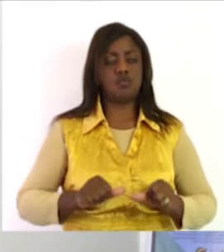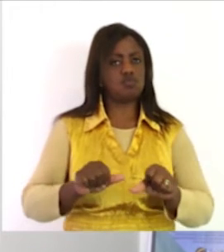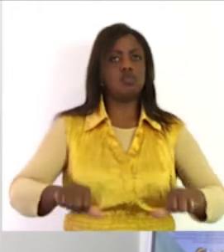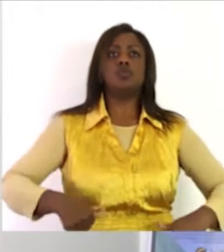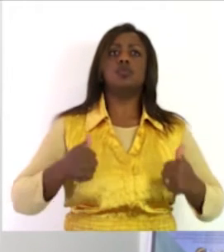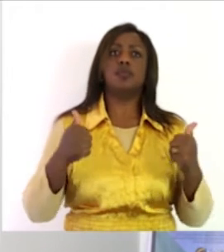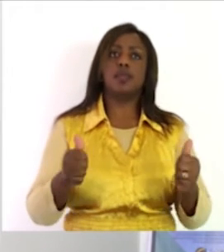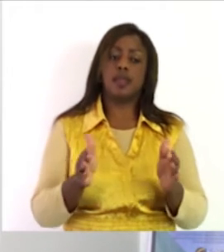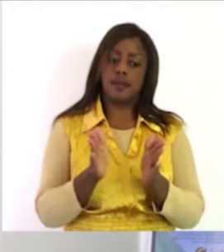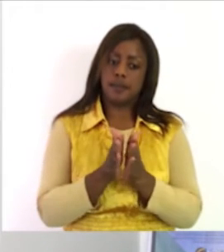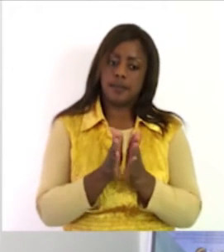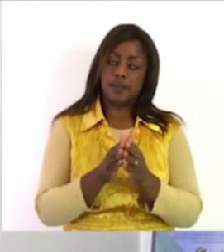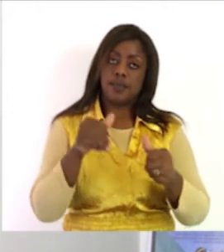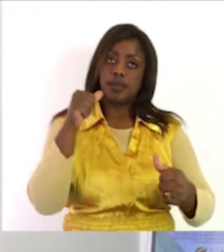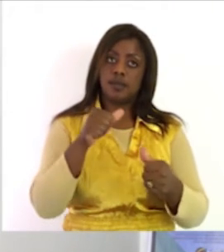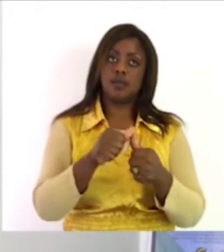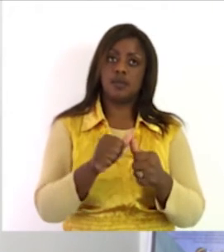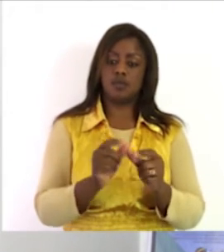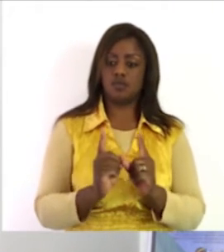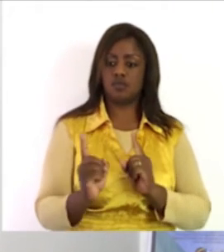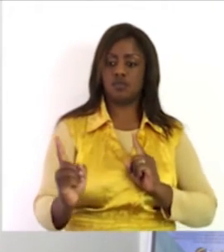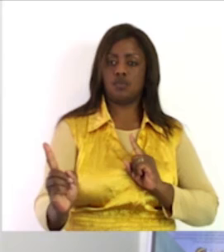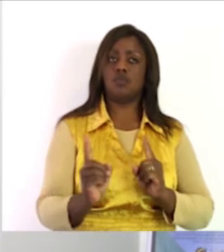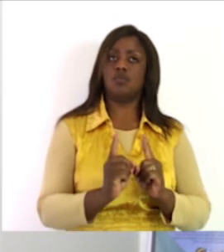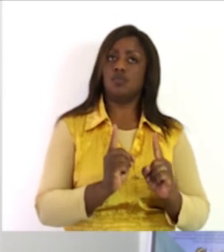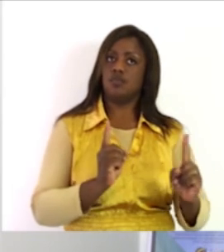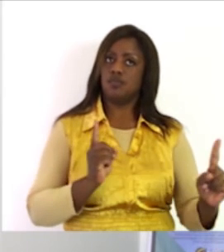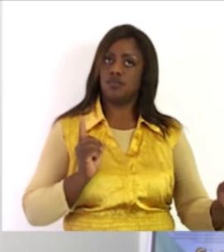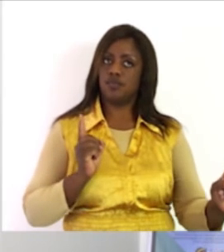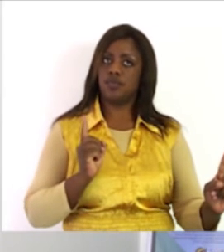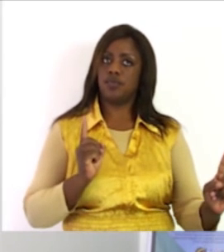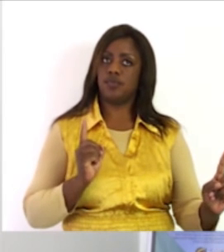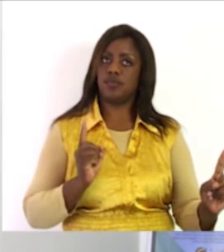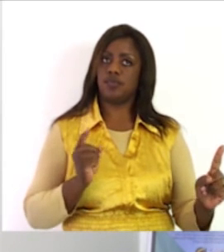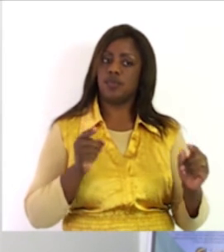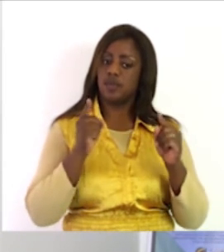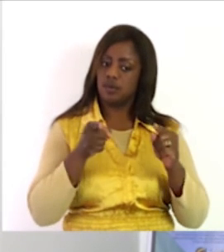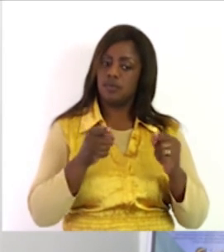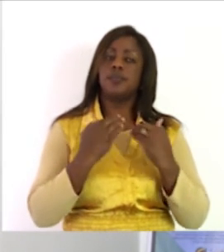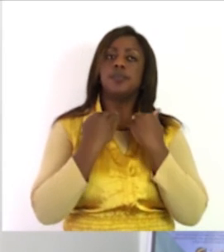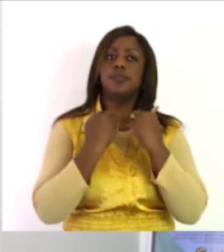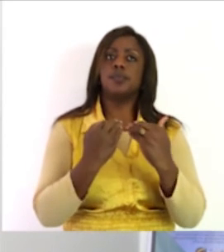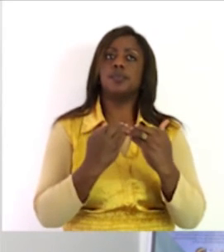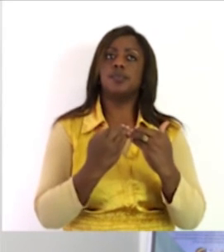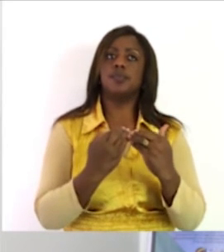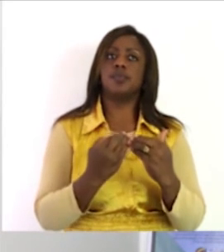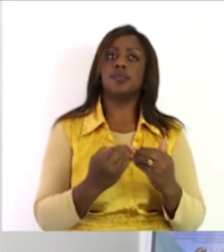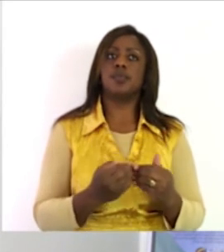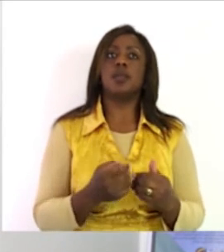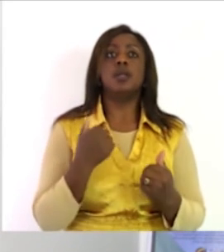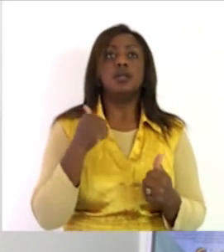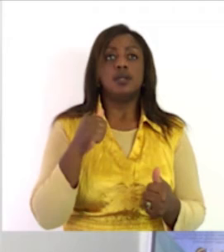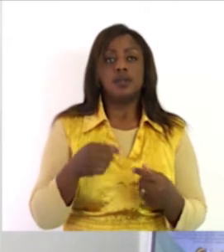just maintain your 1.5 distance. That is very, very important.